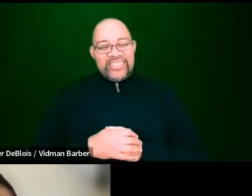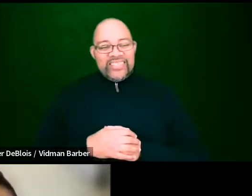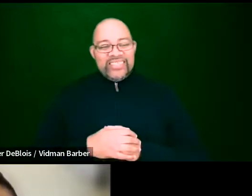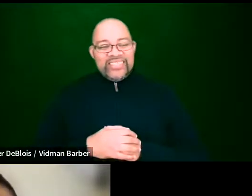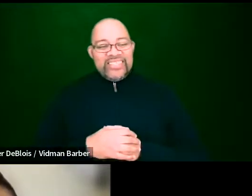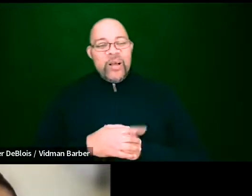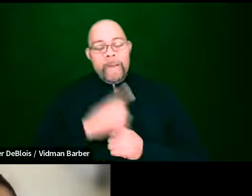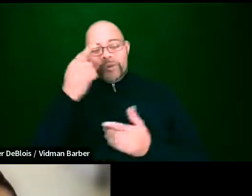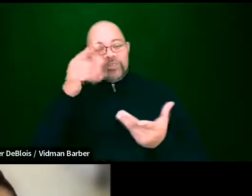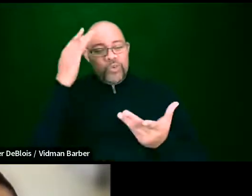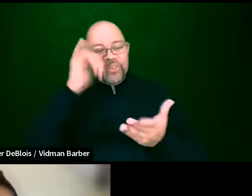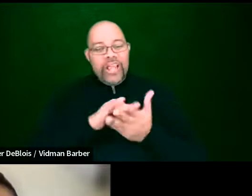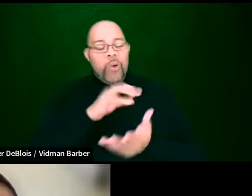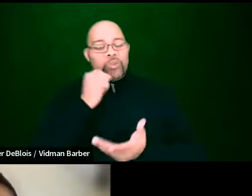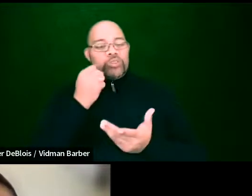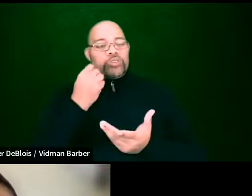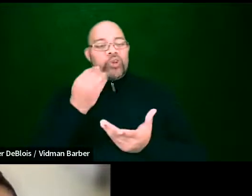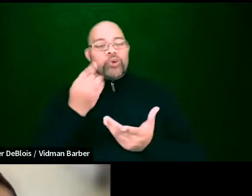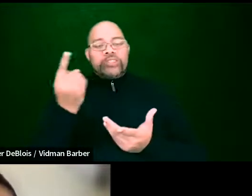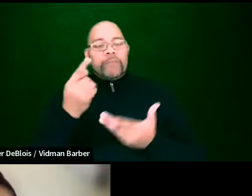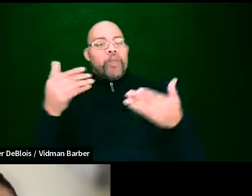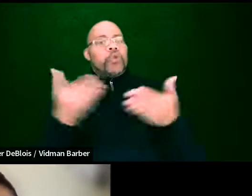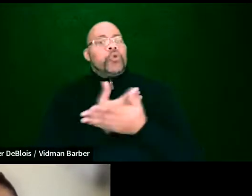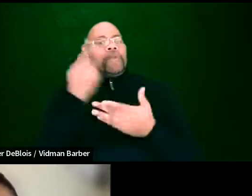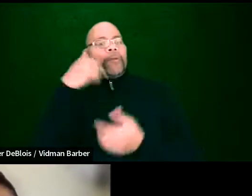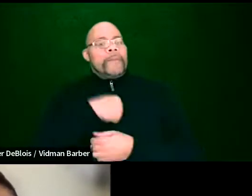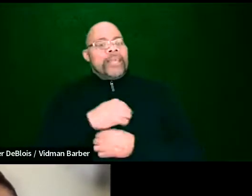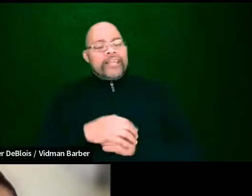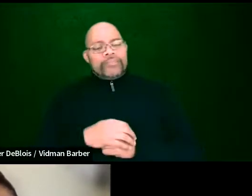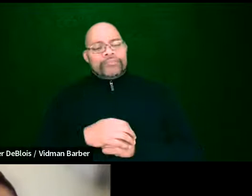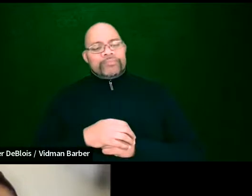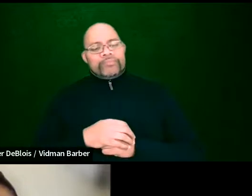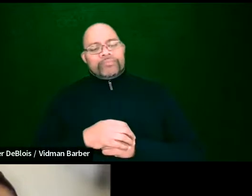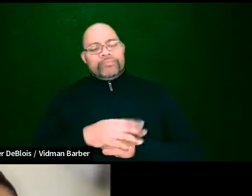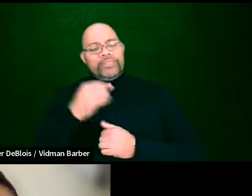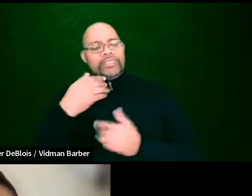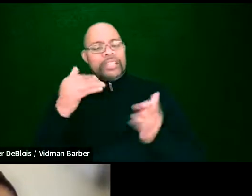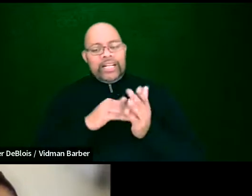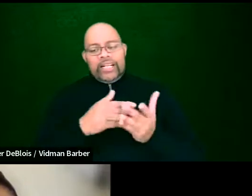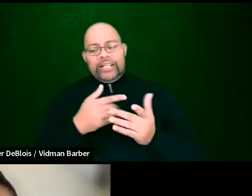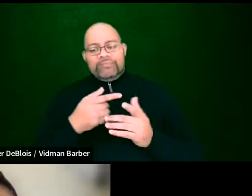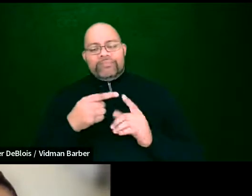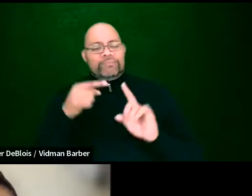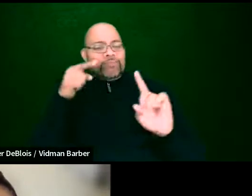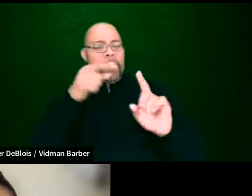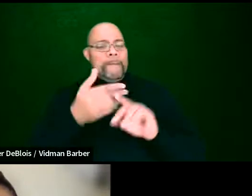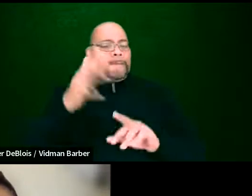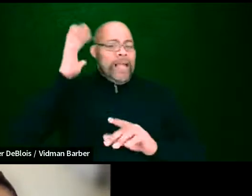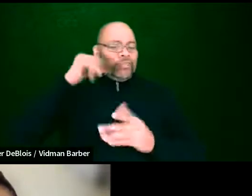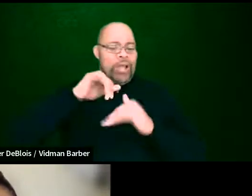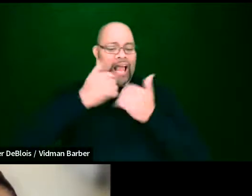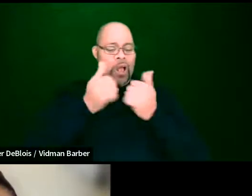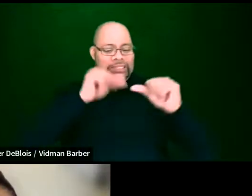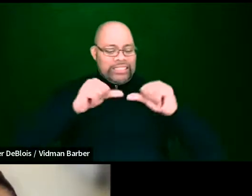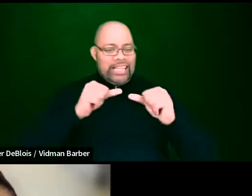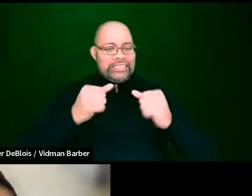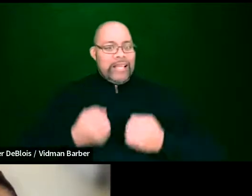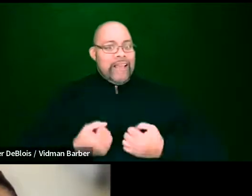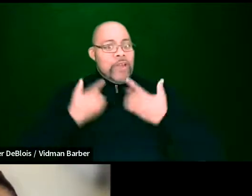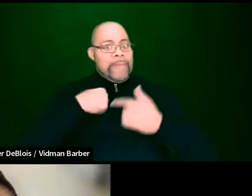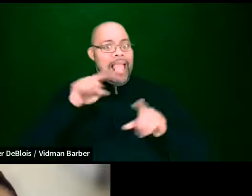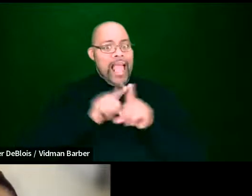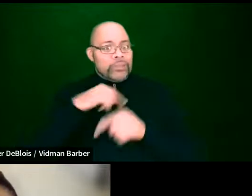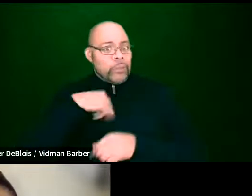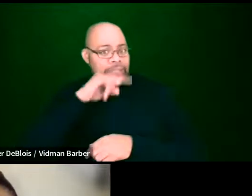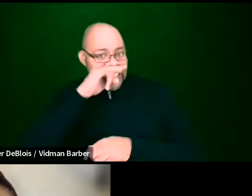Just because, it was something new for me. And again, pointing back to, how science invigorated me as a